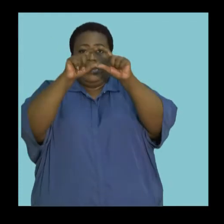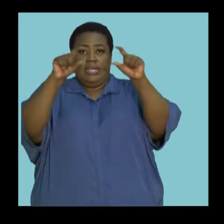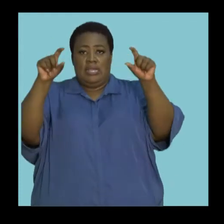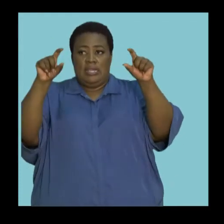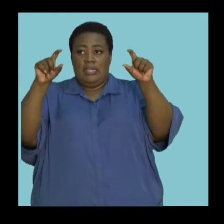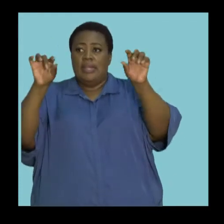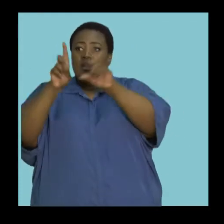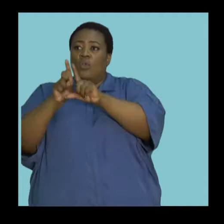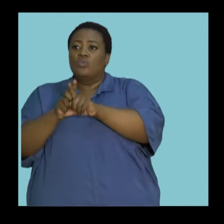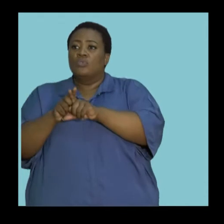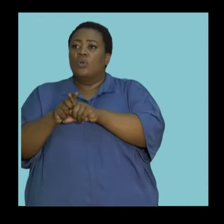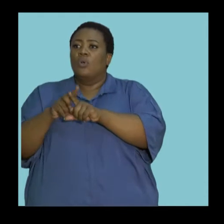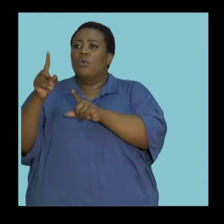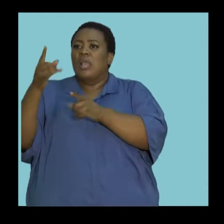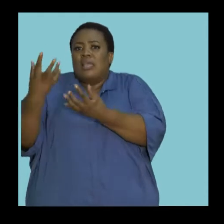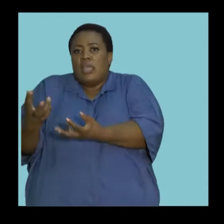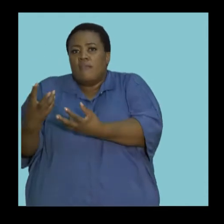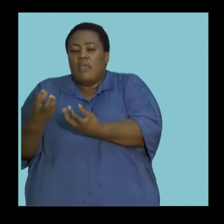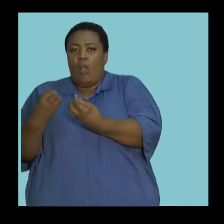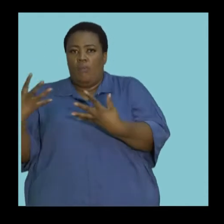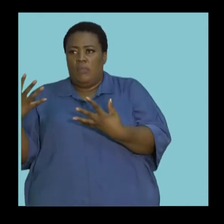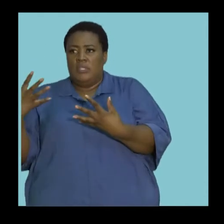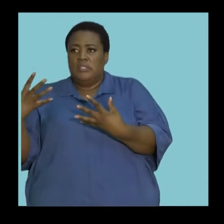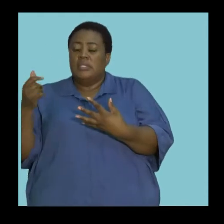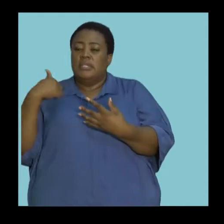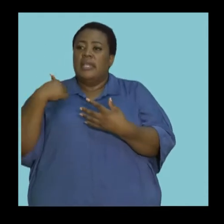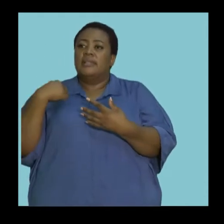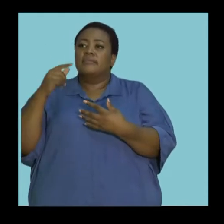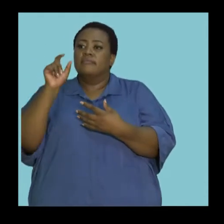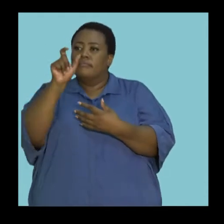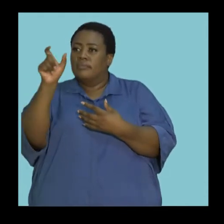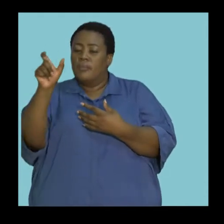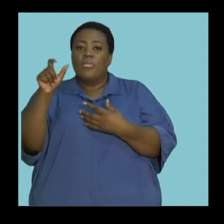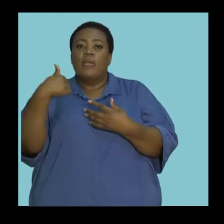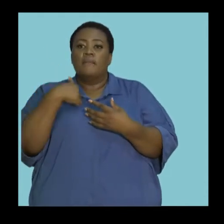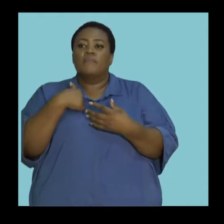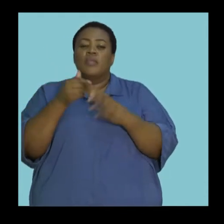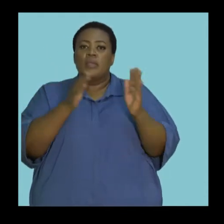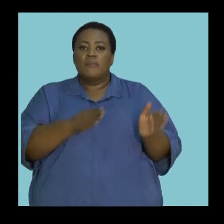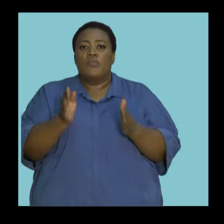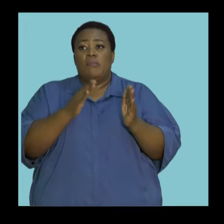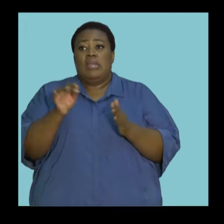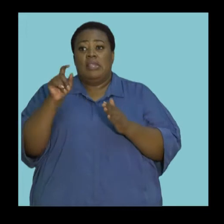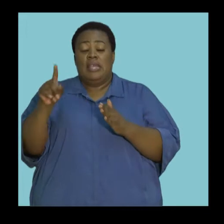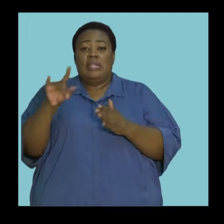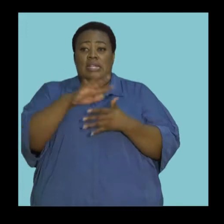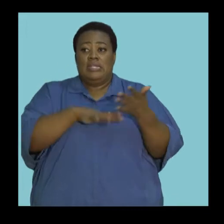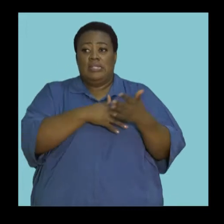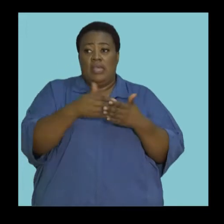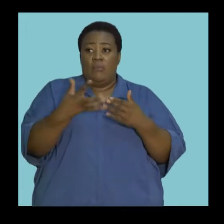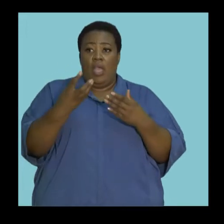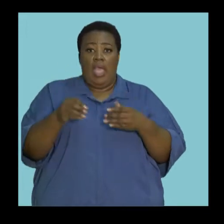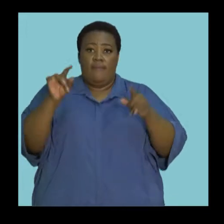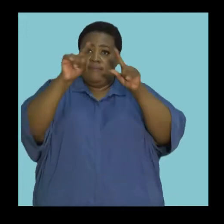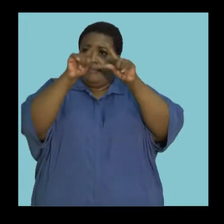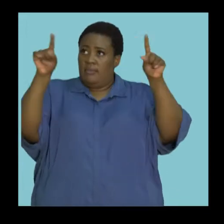columns. We've also recorded the mass of these, and I've indicated that here. And I've prepared that in a table where I have